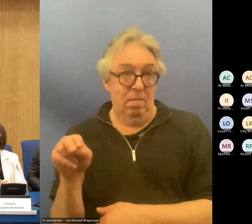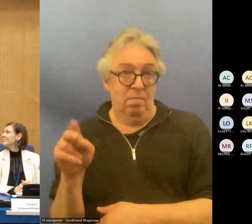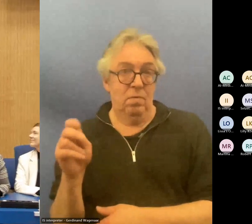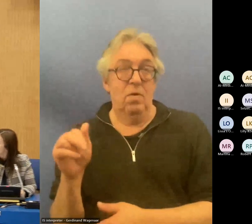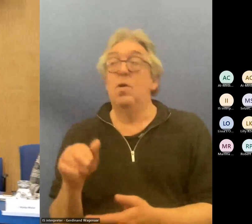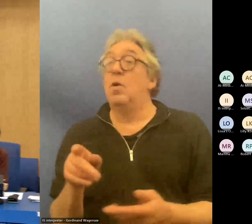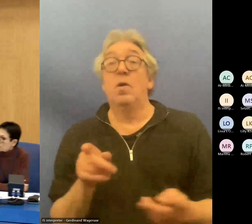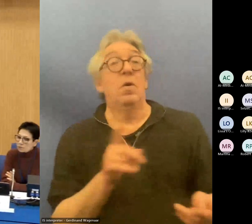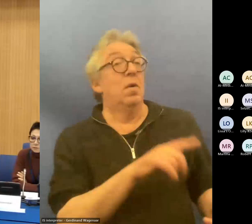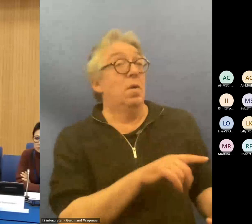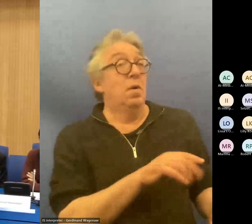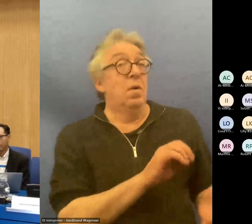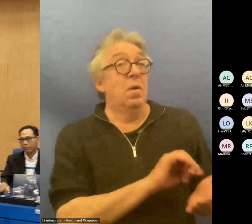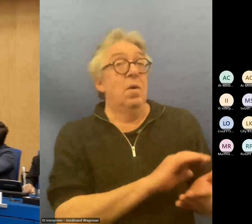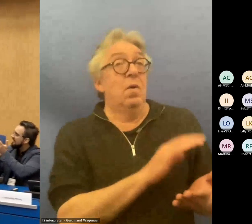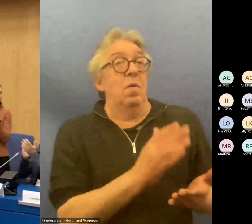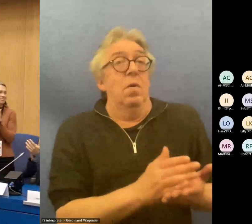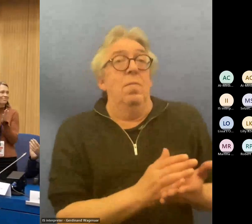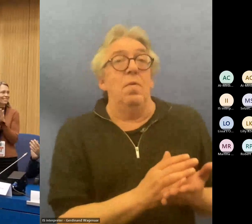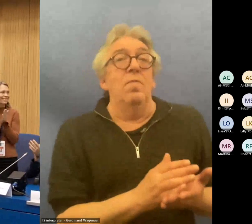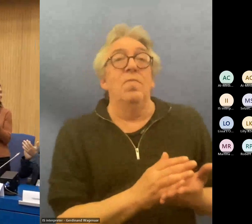Netherlands.